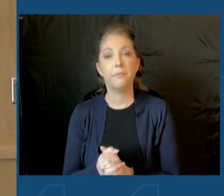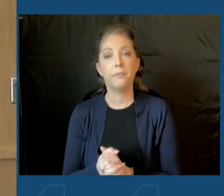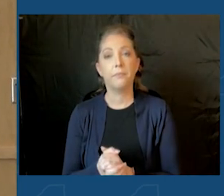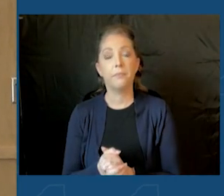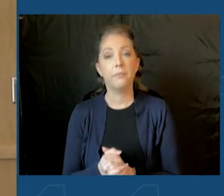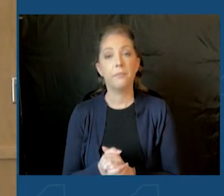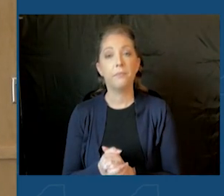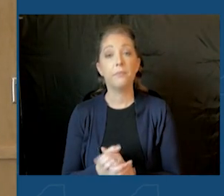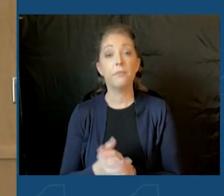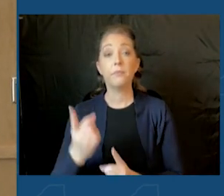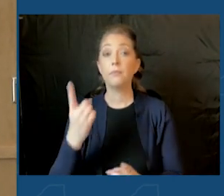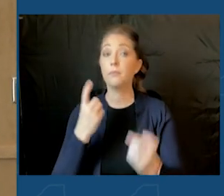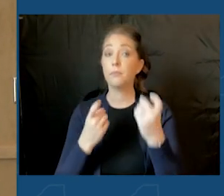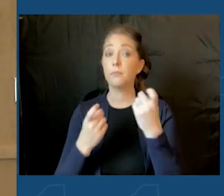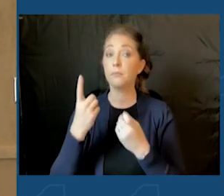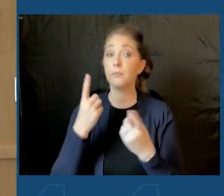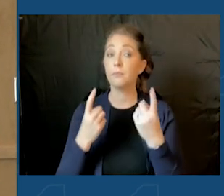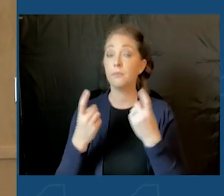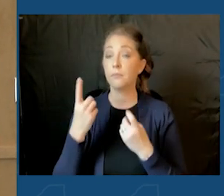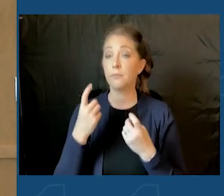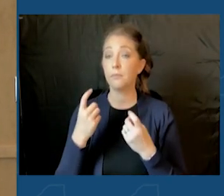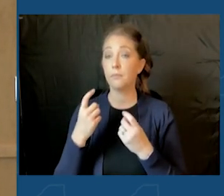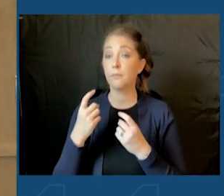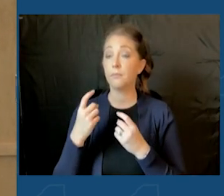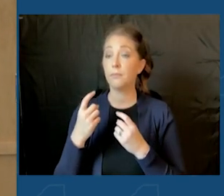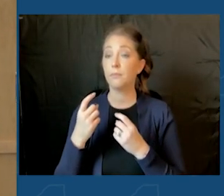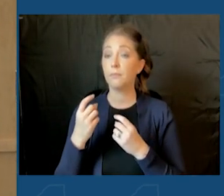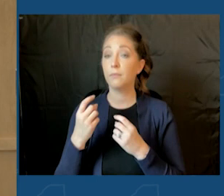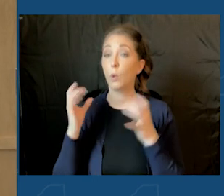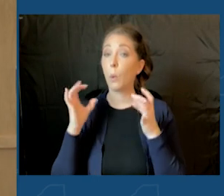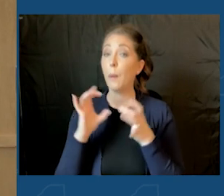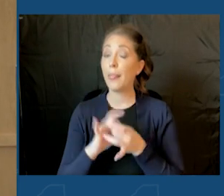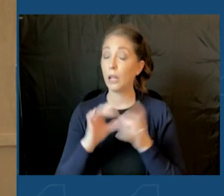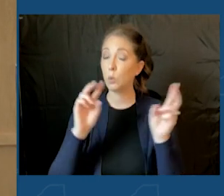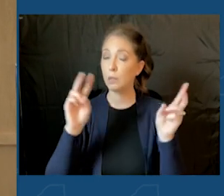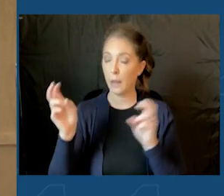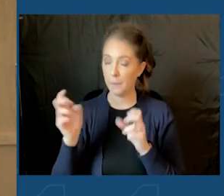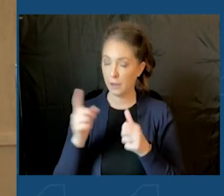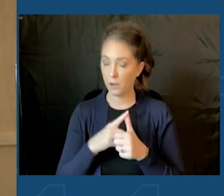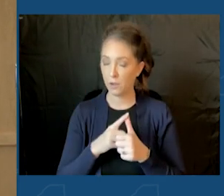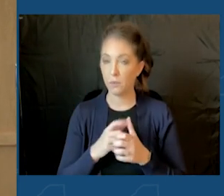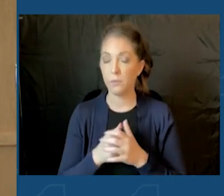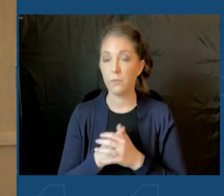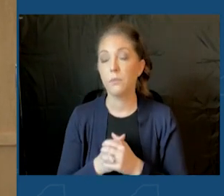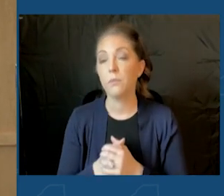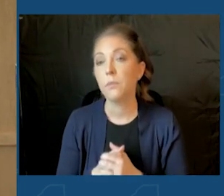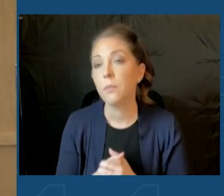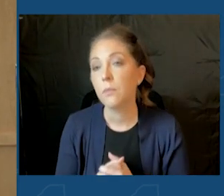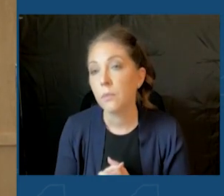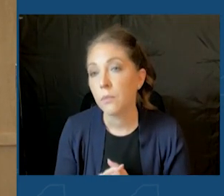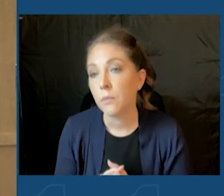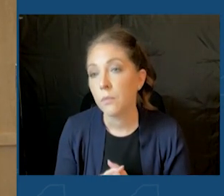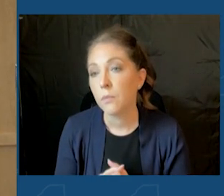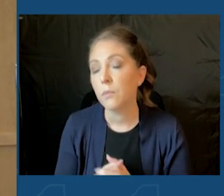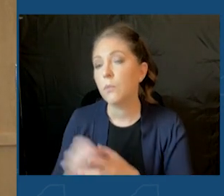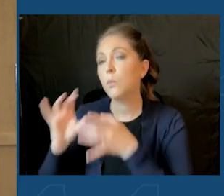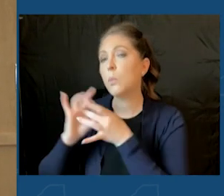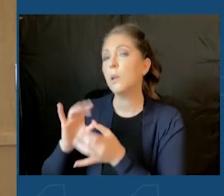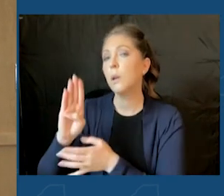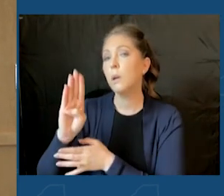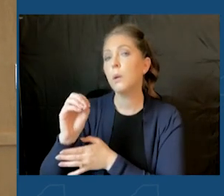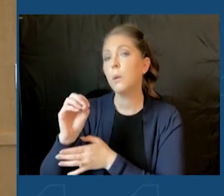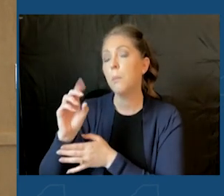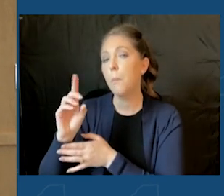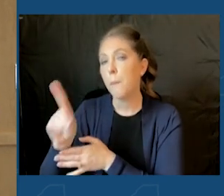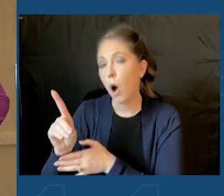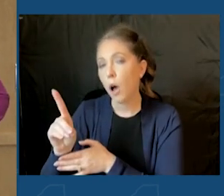Any questions from the media on topic first? Yes. The $4 billion you hope to raise to the bond, how will that be spent? Where can